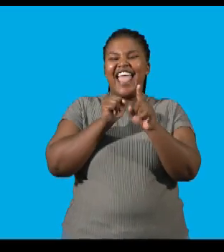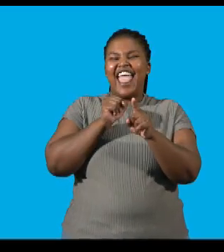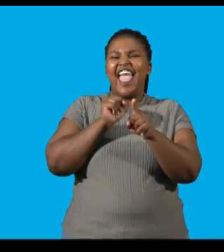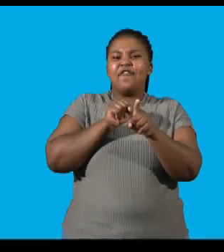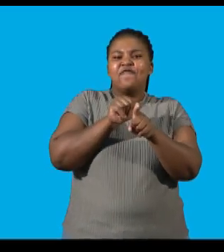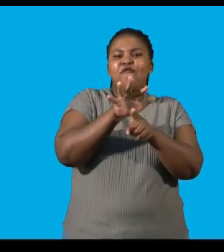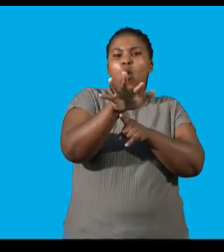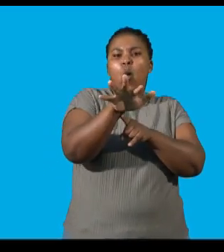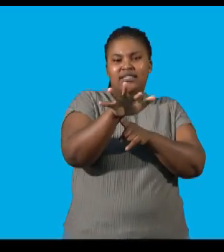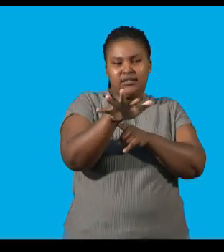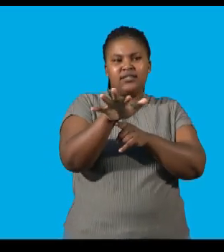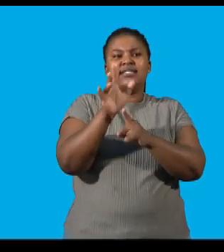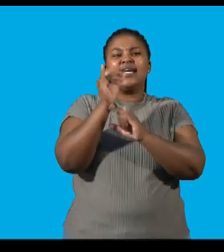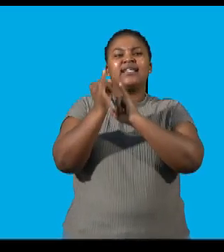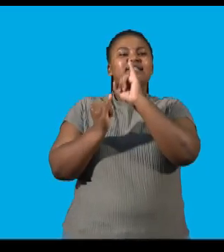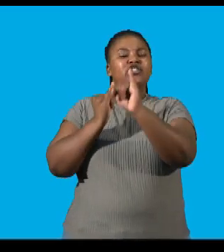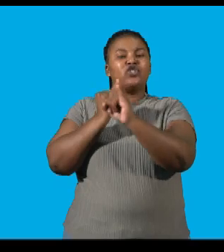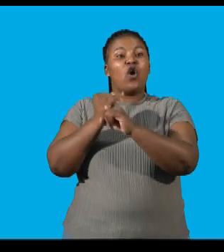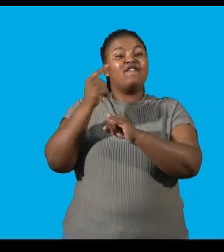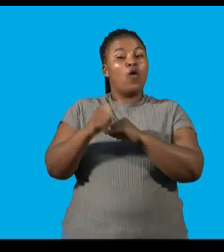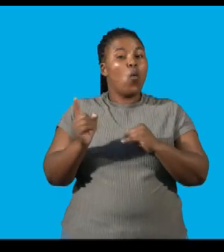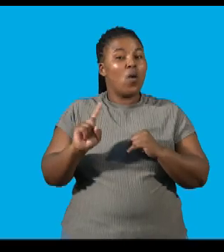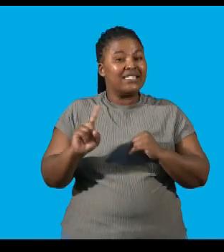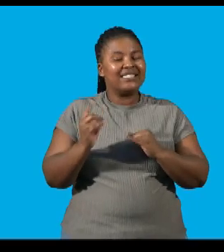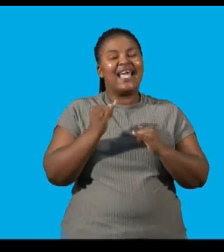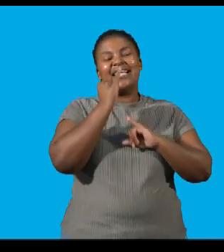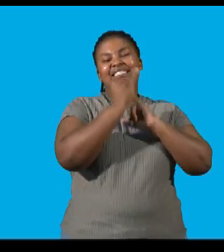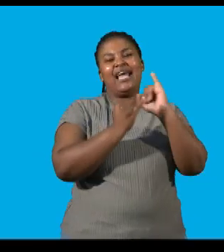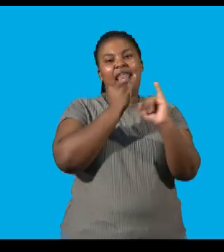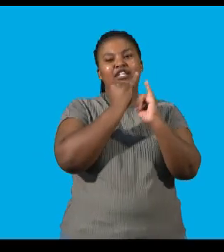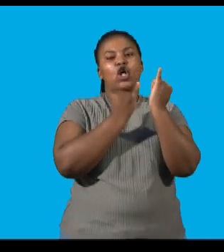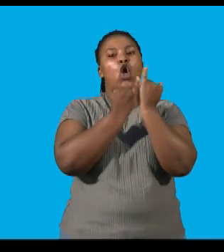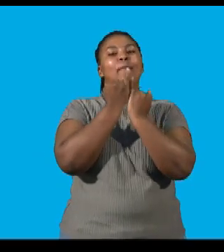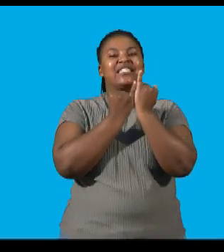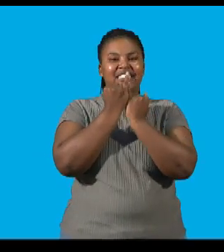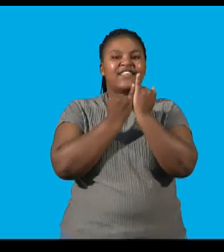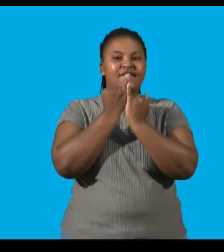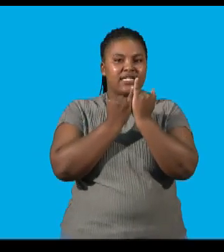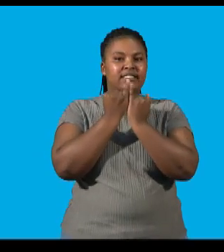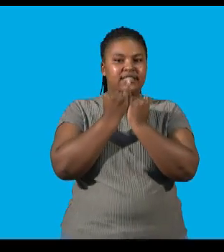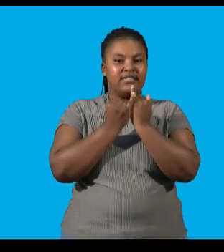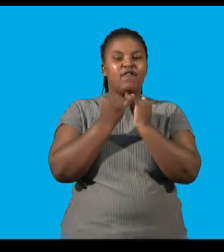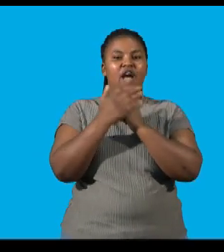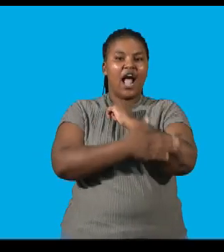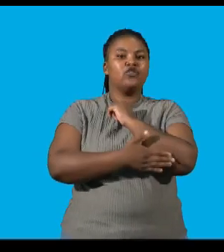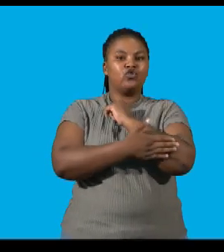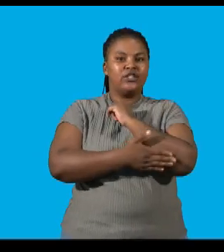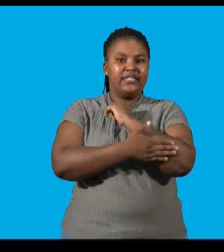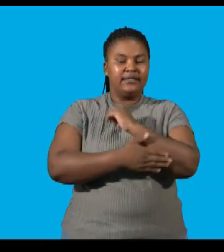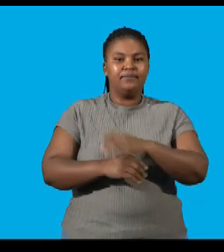influence of industrial development on what? The international competitiveness of a